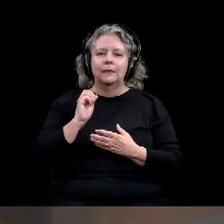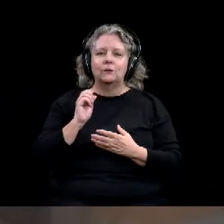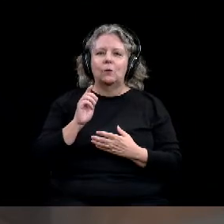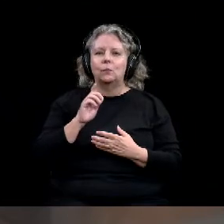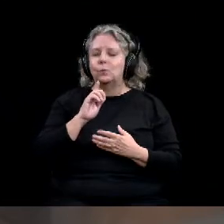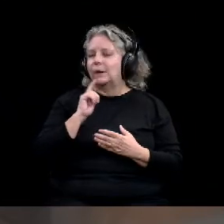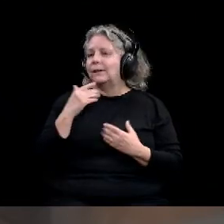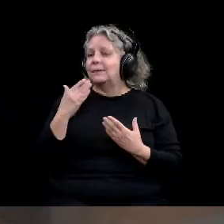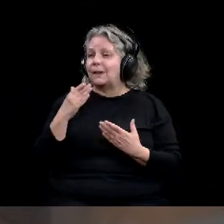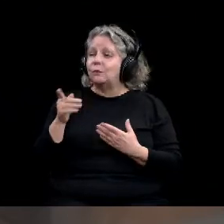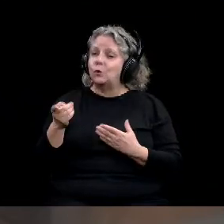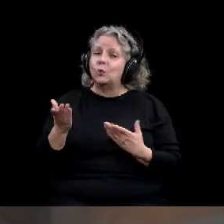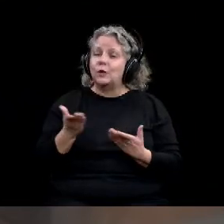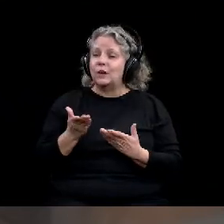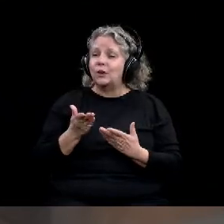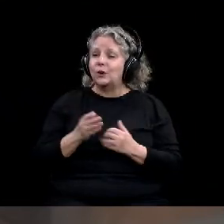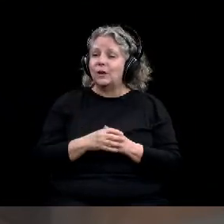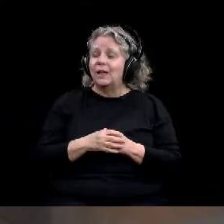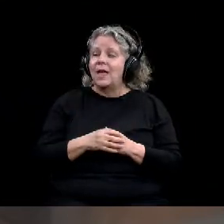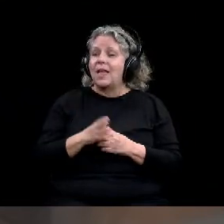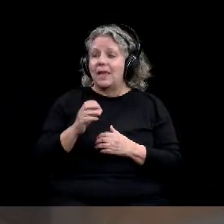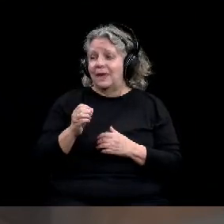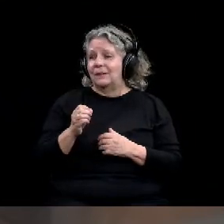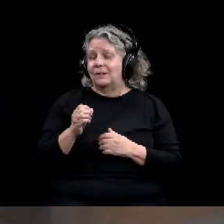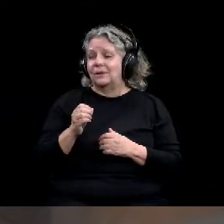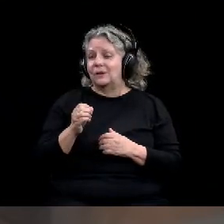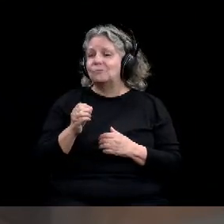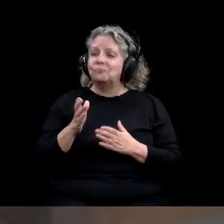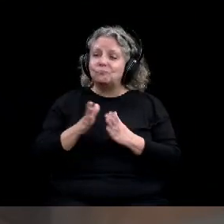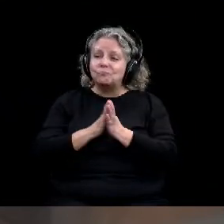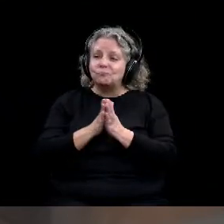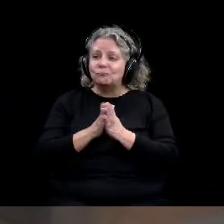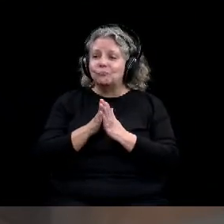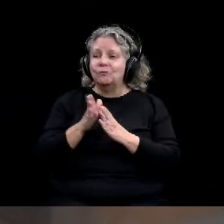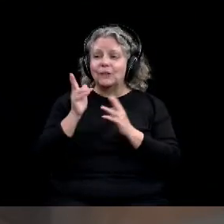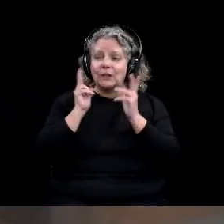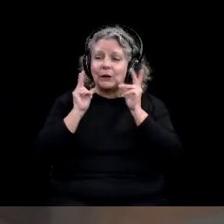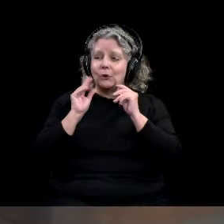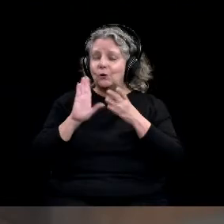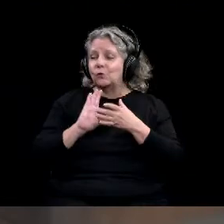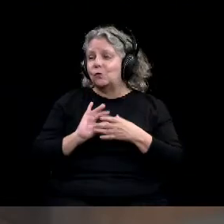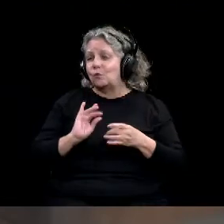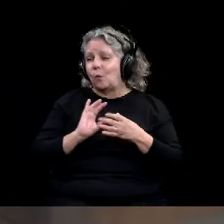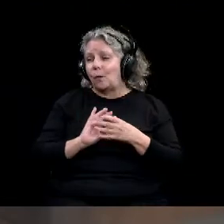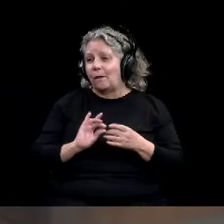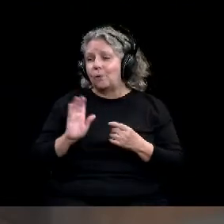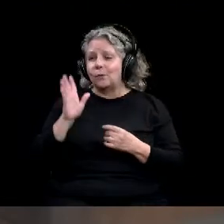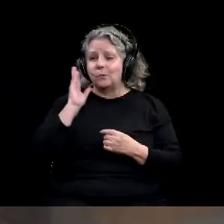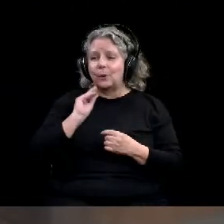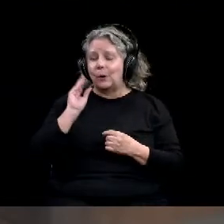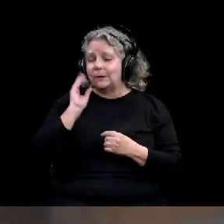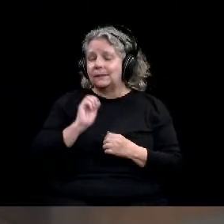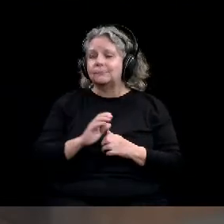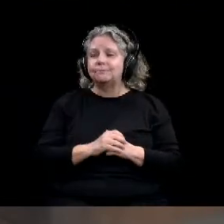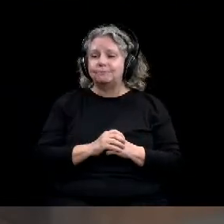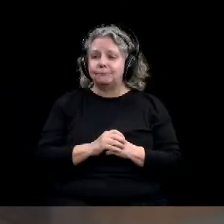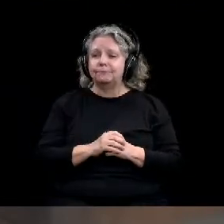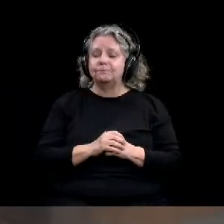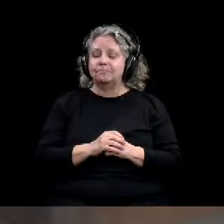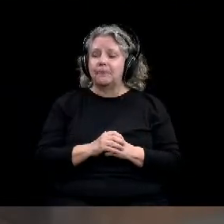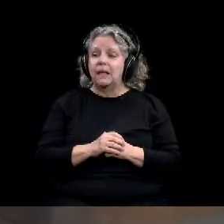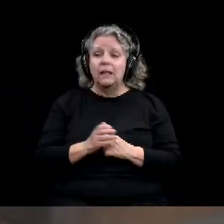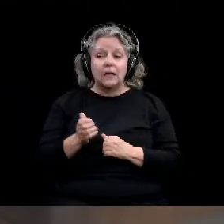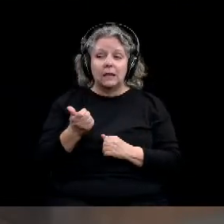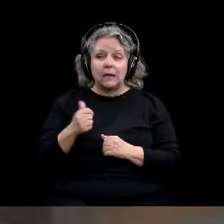hearing some of your story and sharing some of your experiences. And if you have any advice for people here in Waco in the days and months ahead,